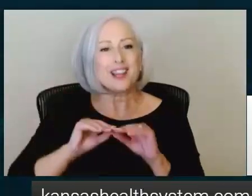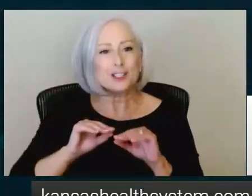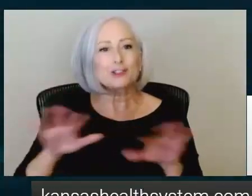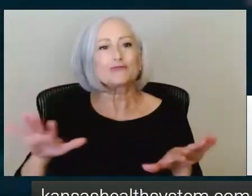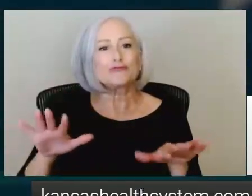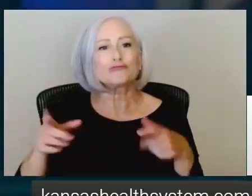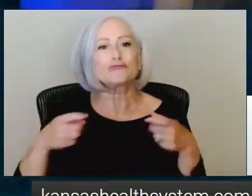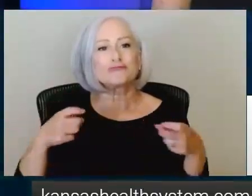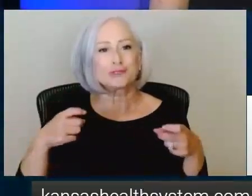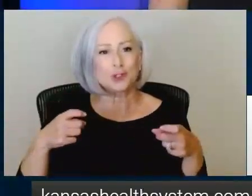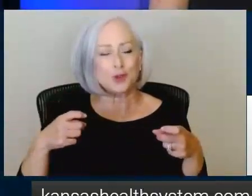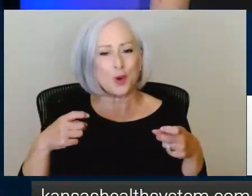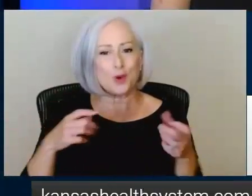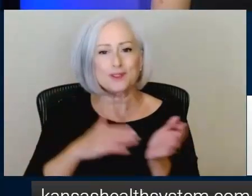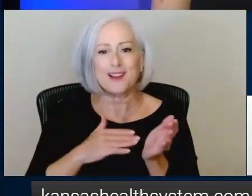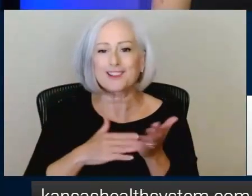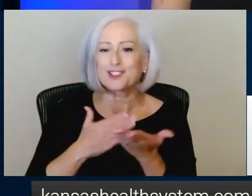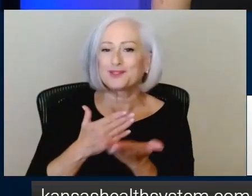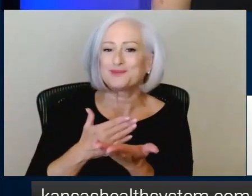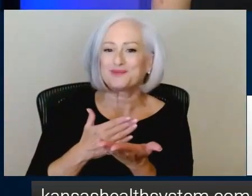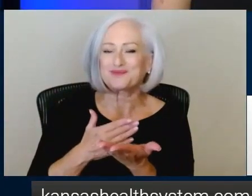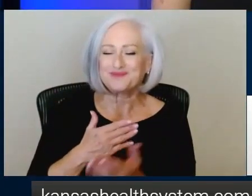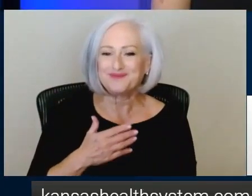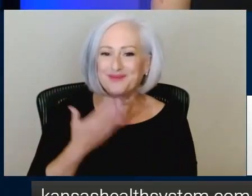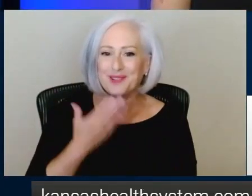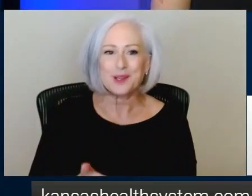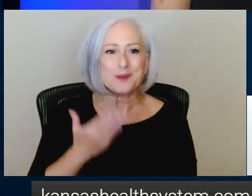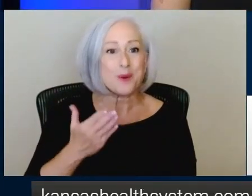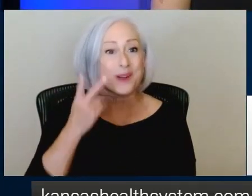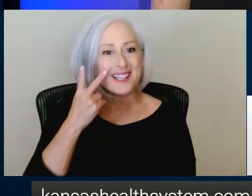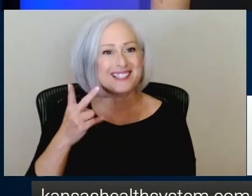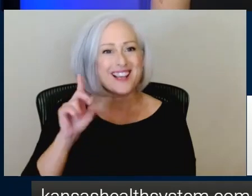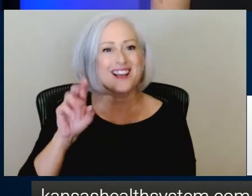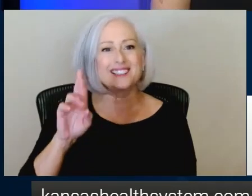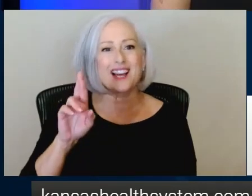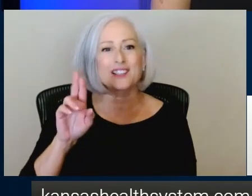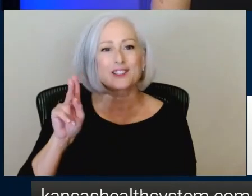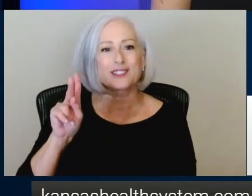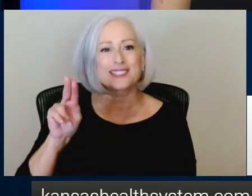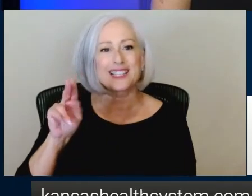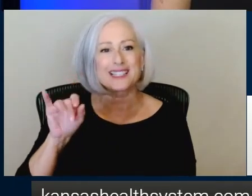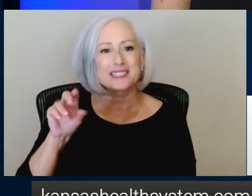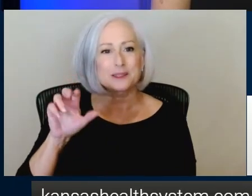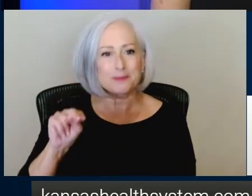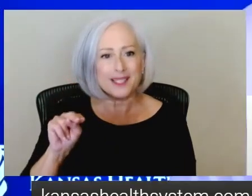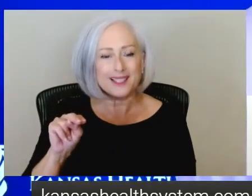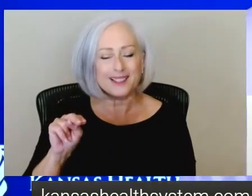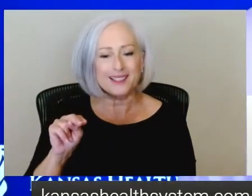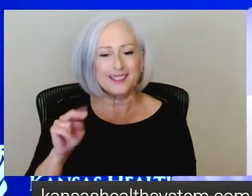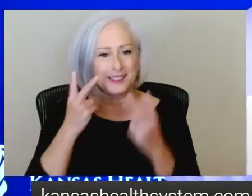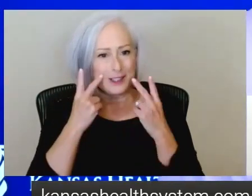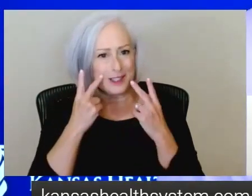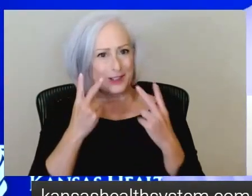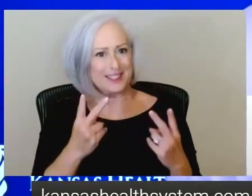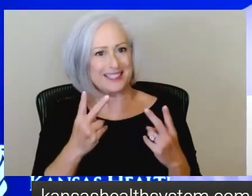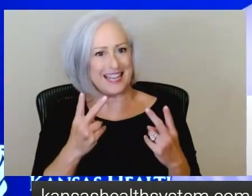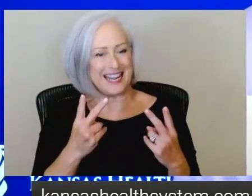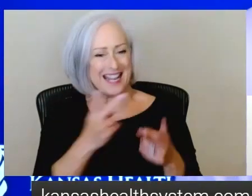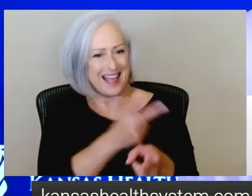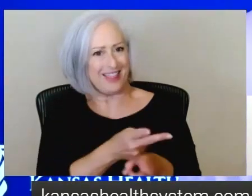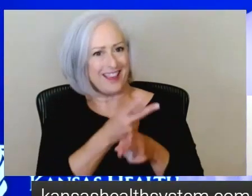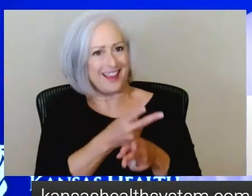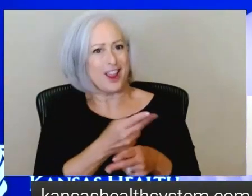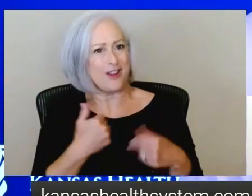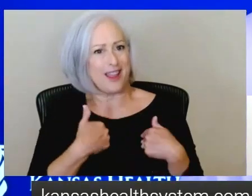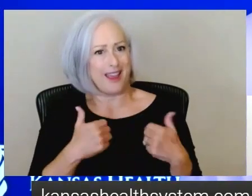to you. Hi. Hi. Yeah, you saw Dr. Kinsman in there, just looking at the care he takes with his patients, doing the clipping